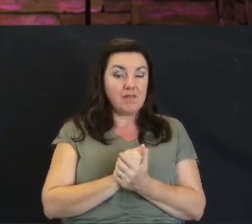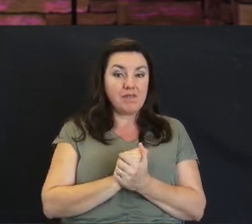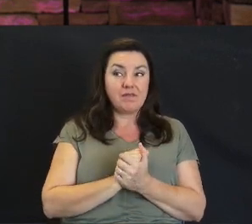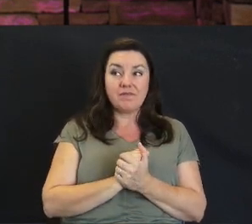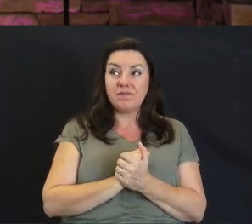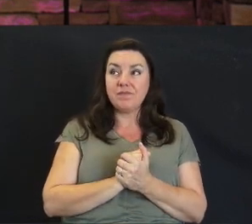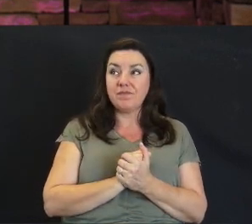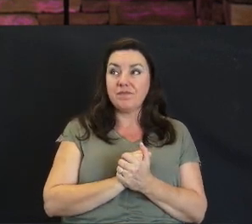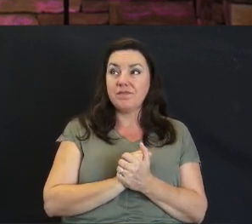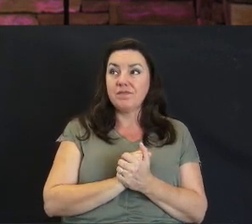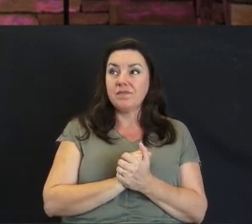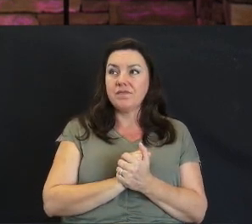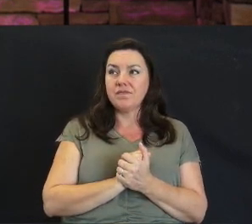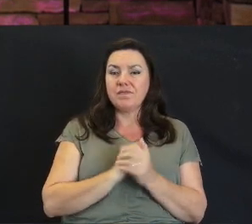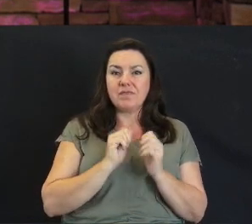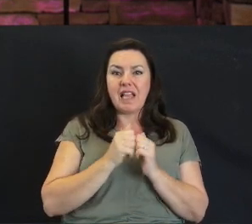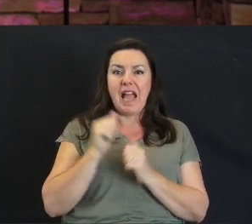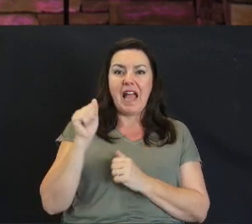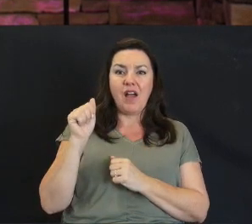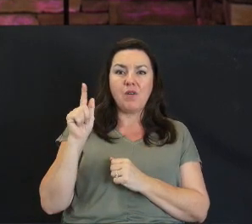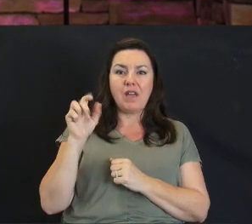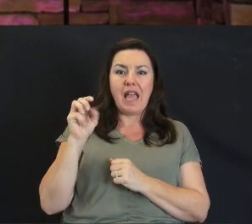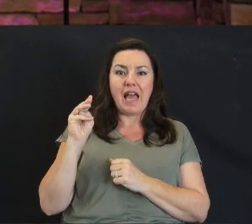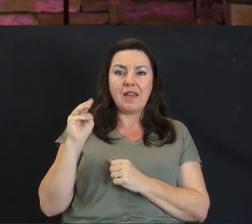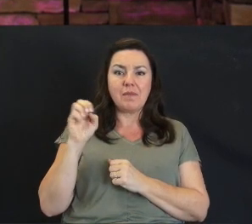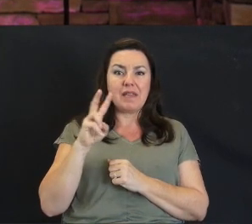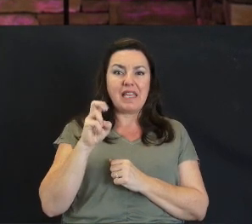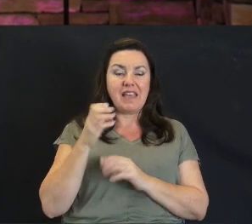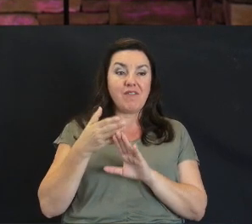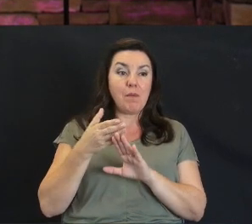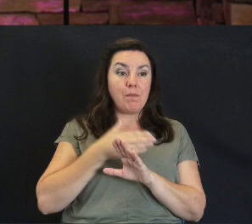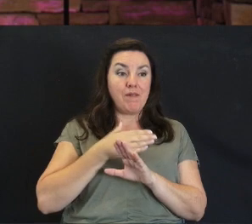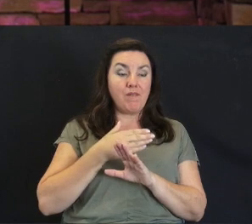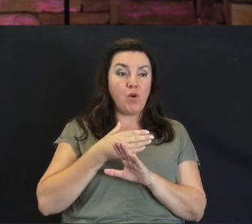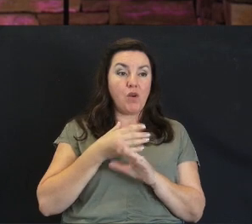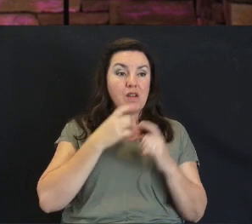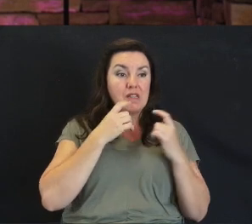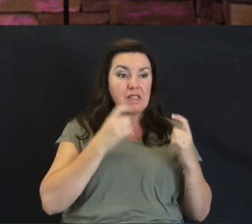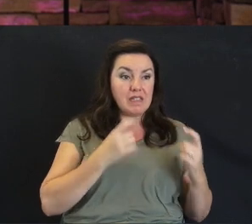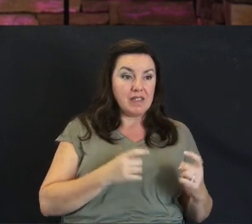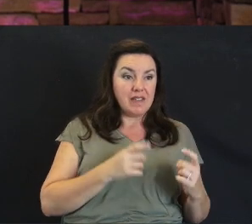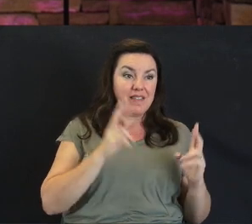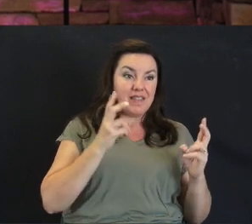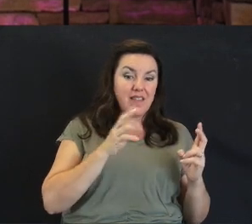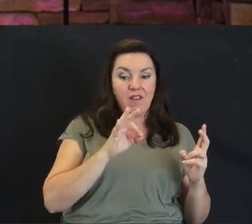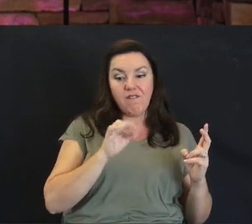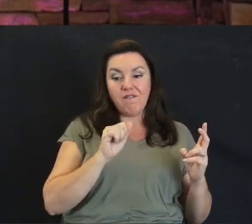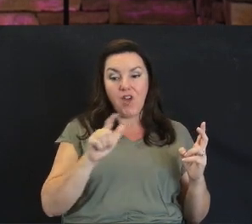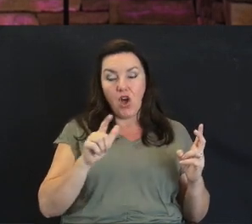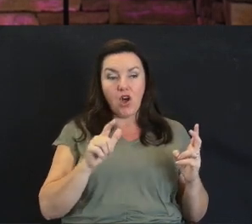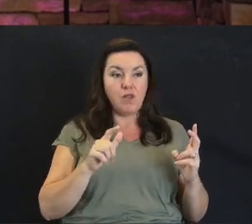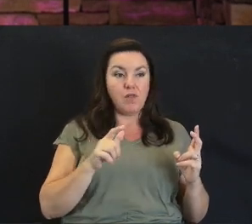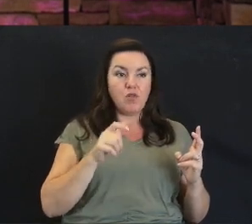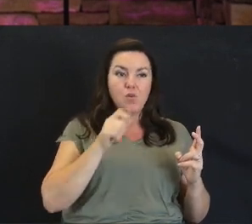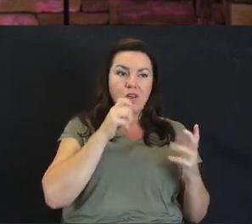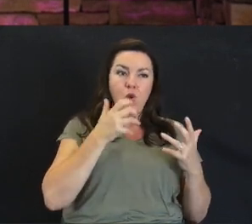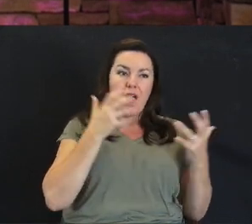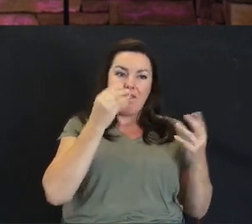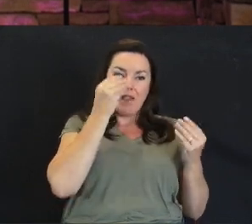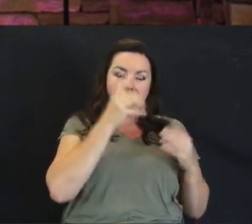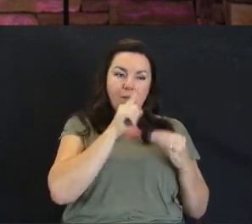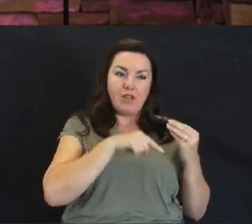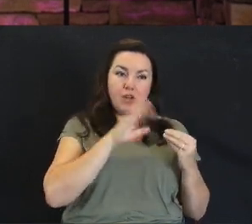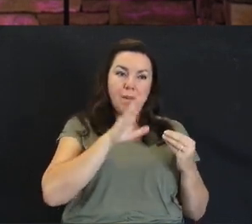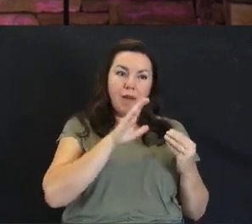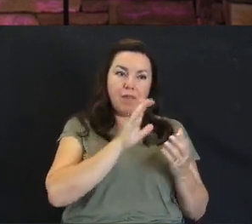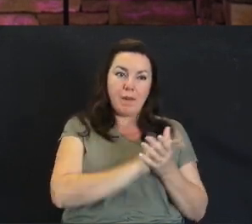By the way Do you want to know How Adam and Eve Would have related To each other Before the fall We don't have a lot Of information About their marriage Before the fall But this is what It would have looked